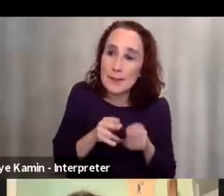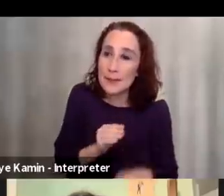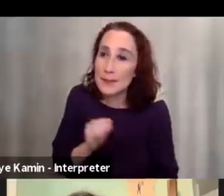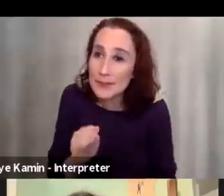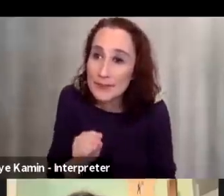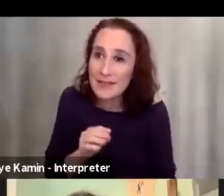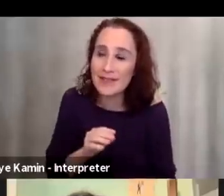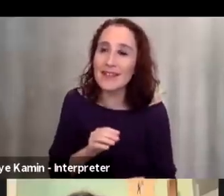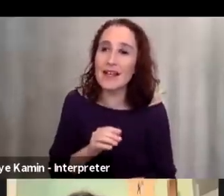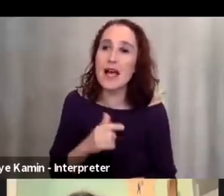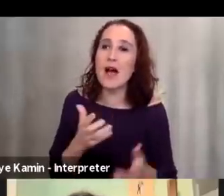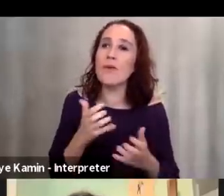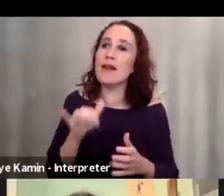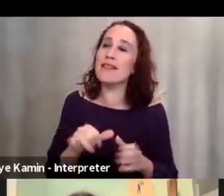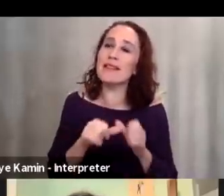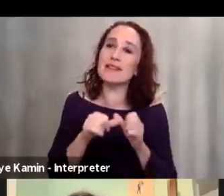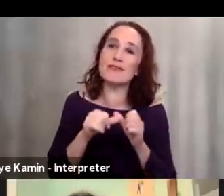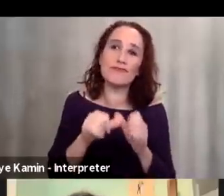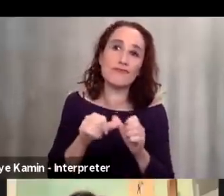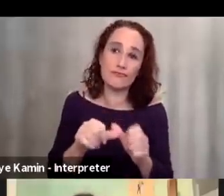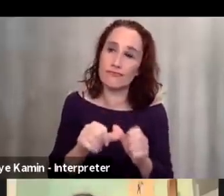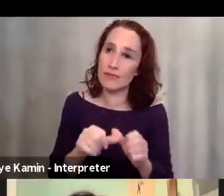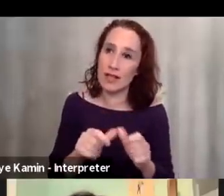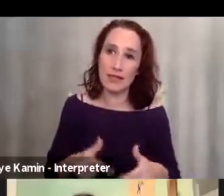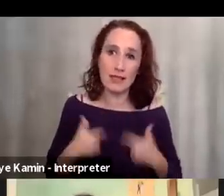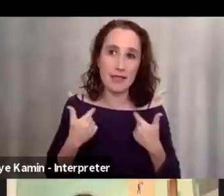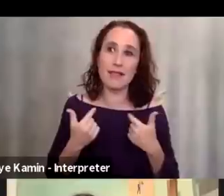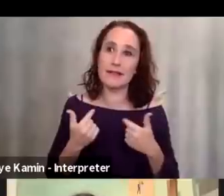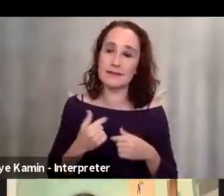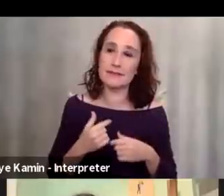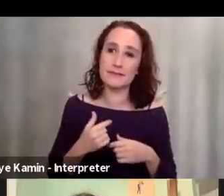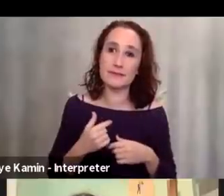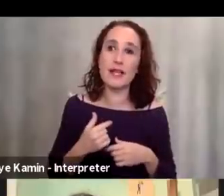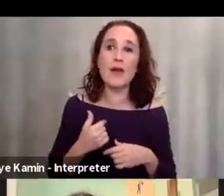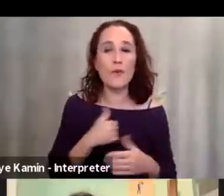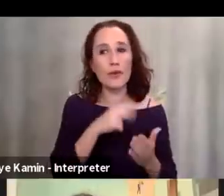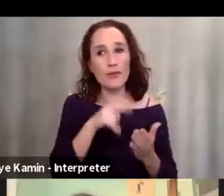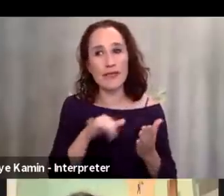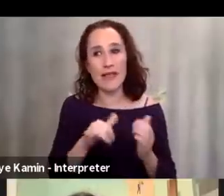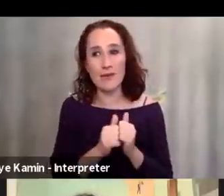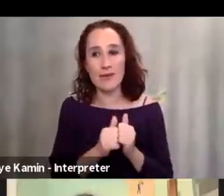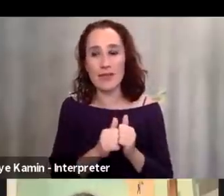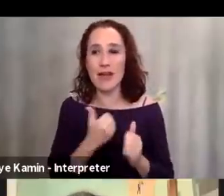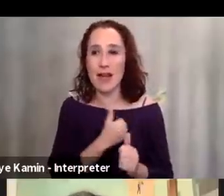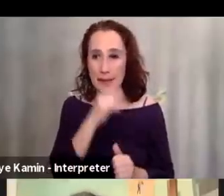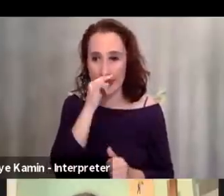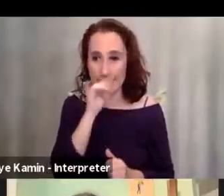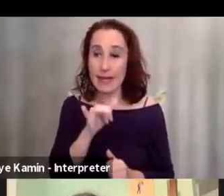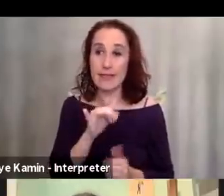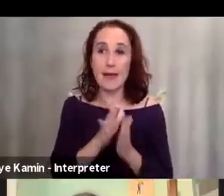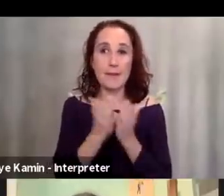I wanted it to live on. We read that book to our kids, but I wanted to put it in my book too. That's how much that really stuck with